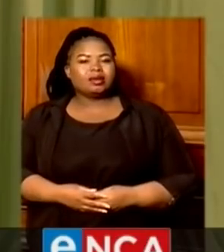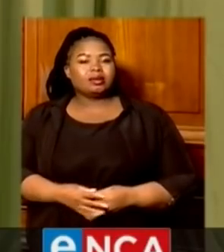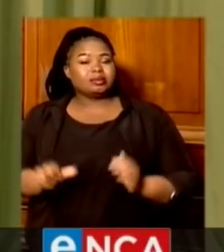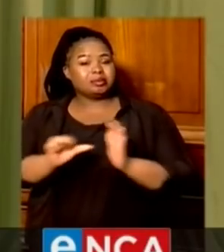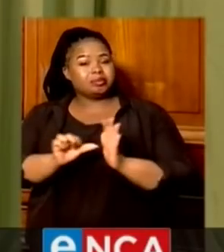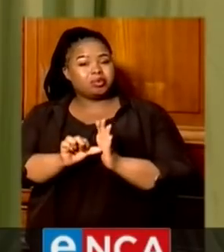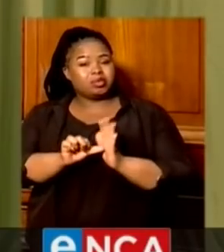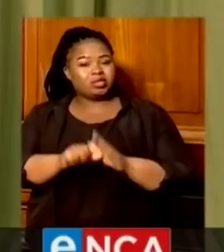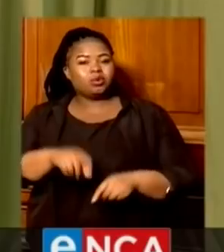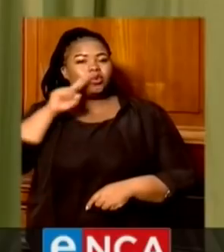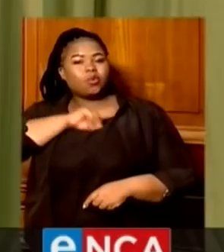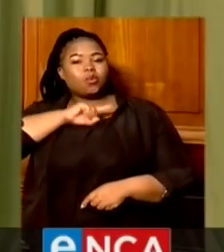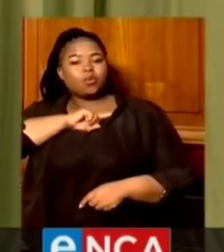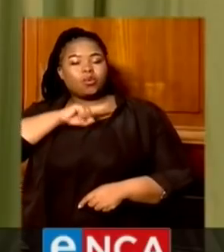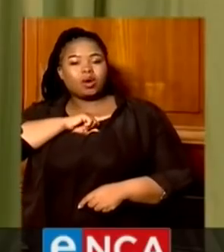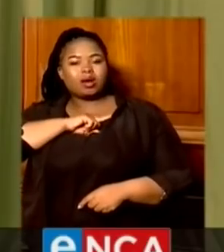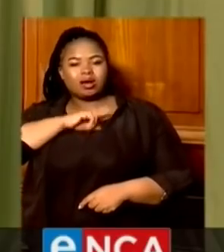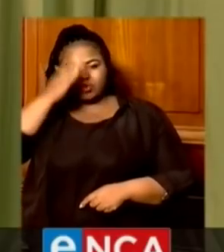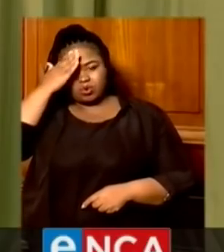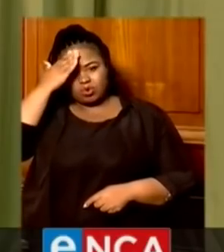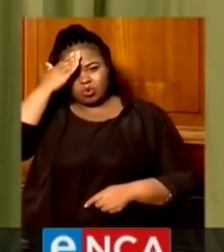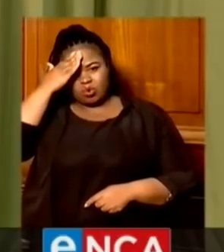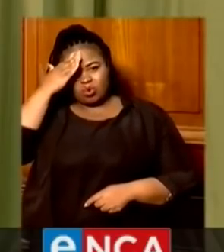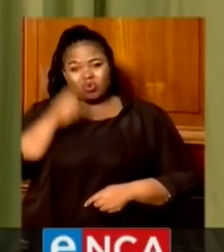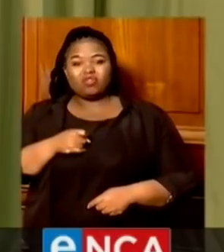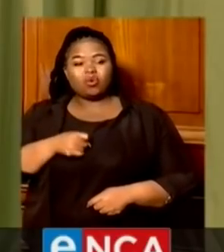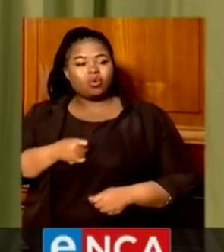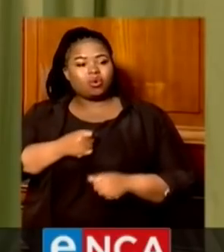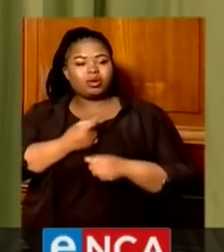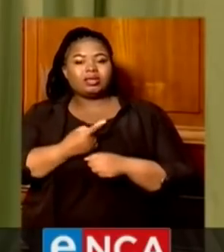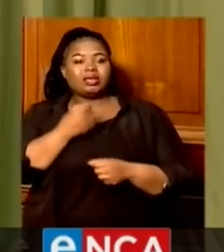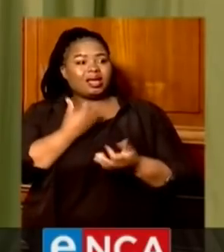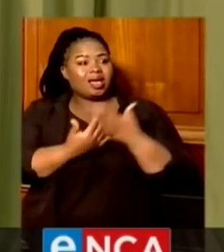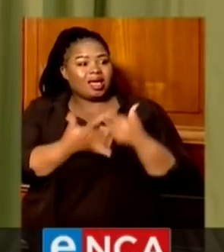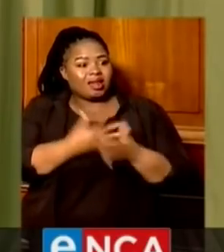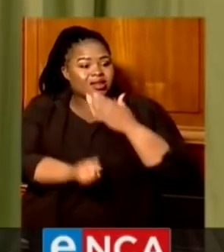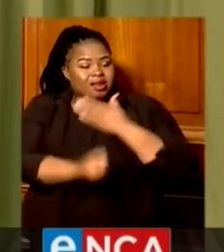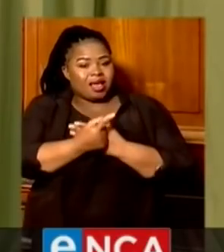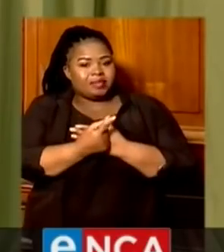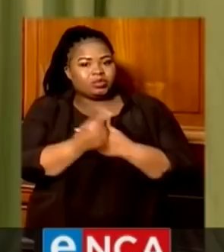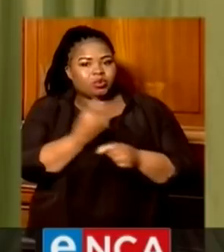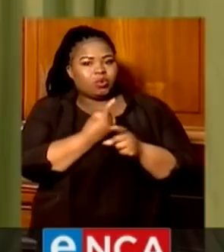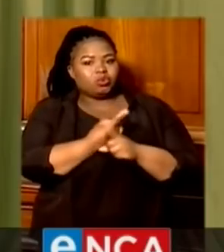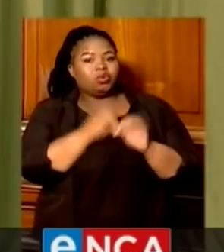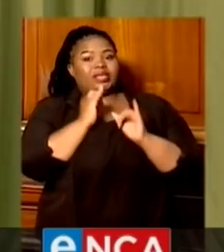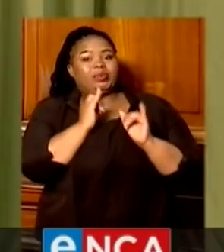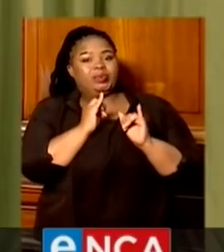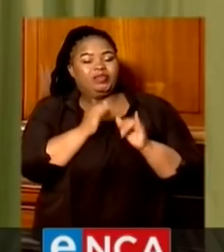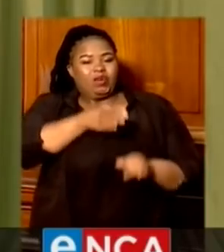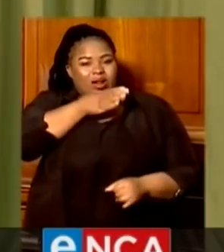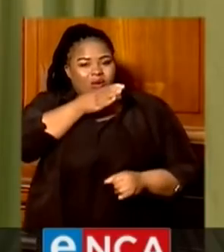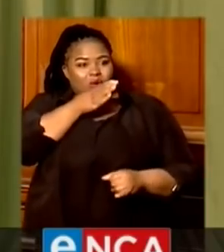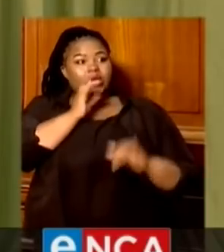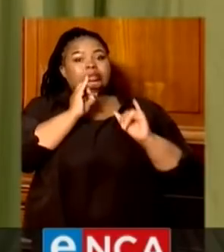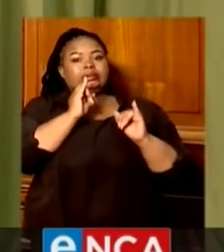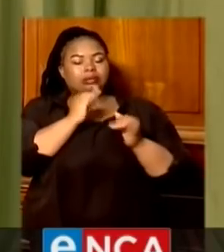about the limiting the damage that each particular set of circumstances tend to create. Now, we